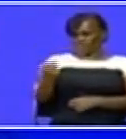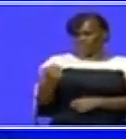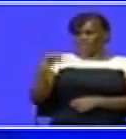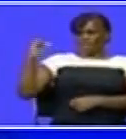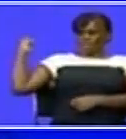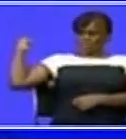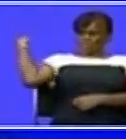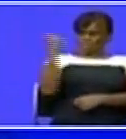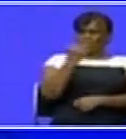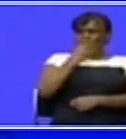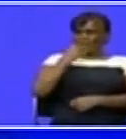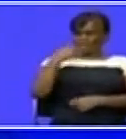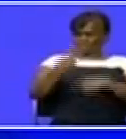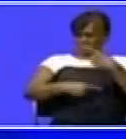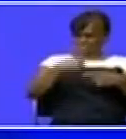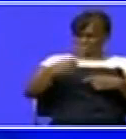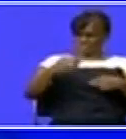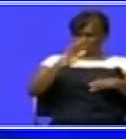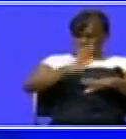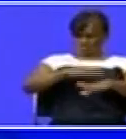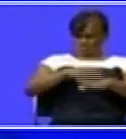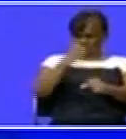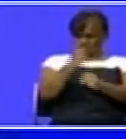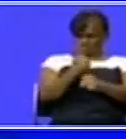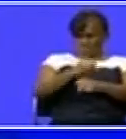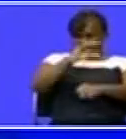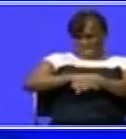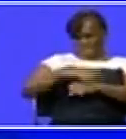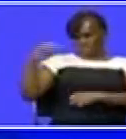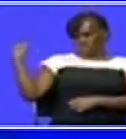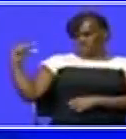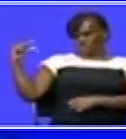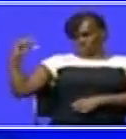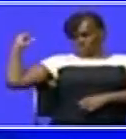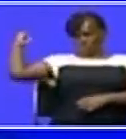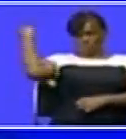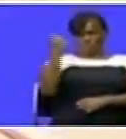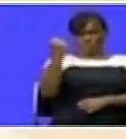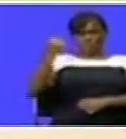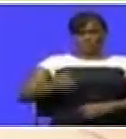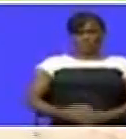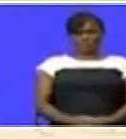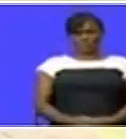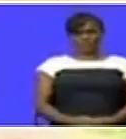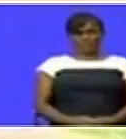Yego extended his dominance in the country as he won gold in javelin with ease.